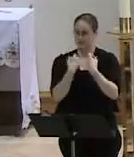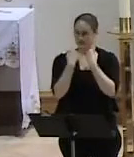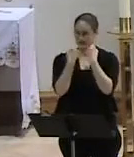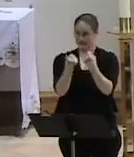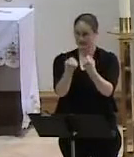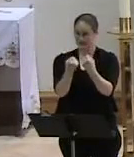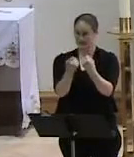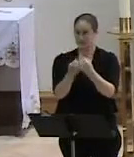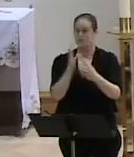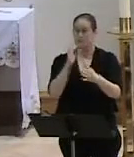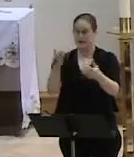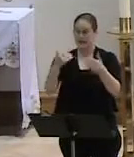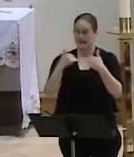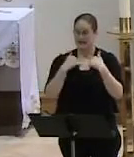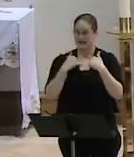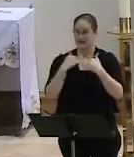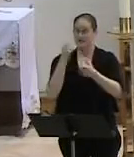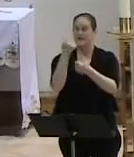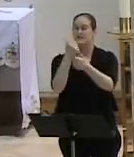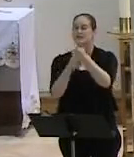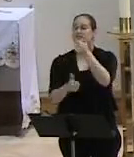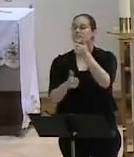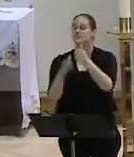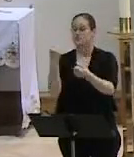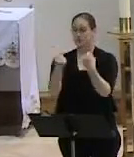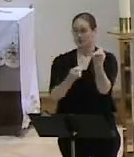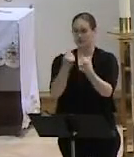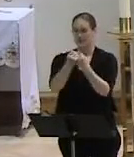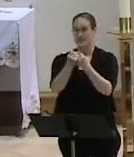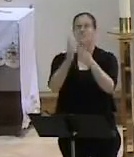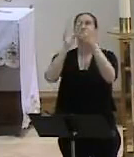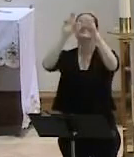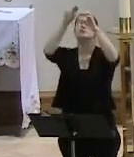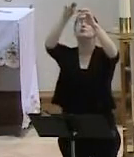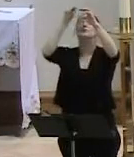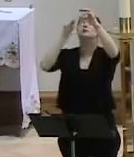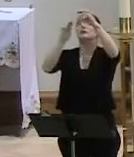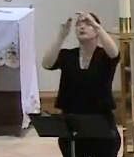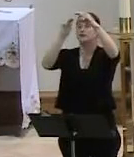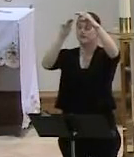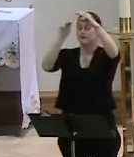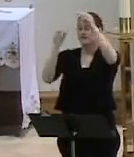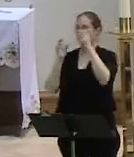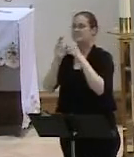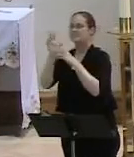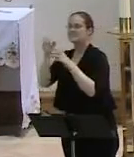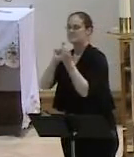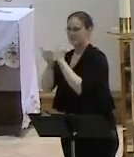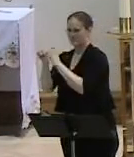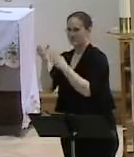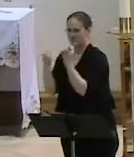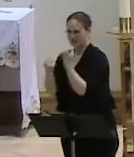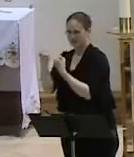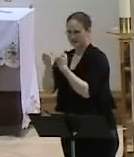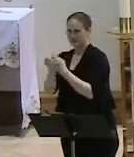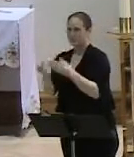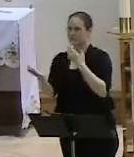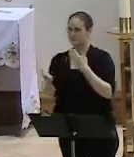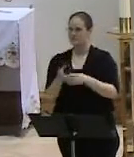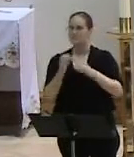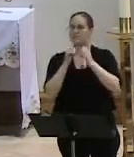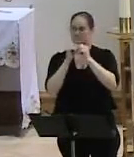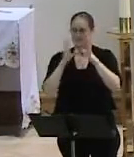And that you would have them in every vehicle that you go to. As you switch cars throughout your life, take that clip with you. They have been blessed by Father